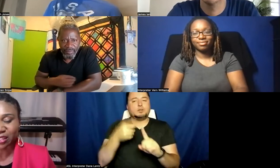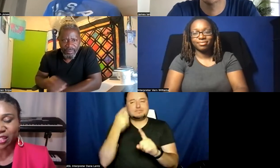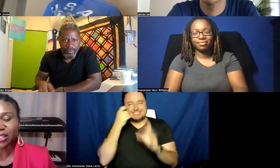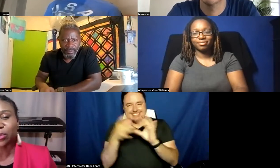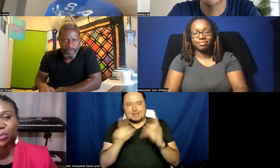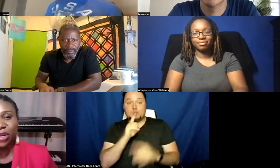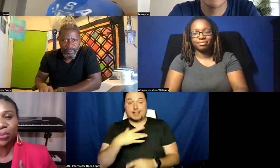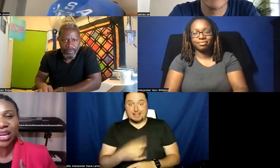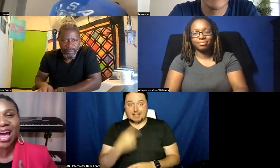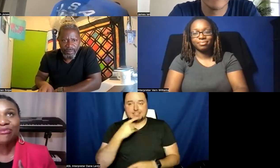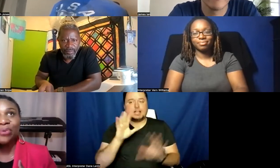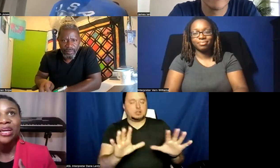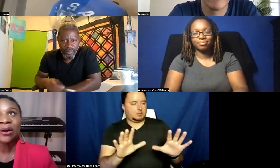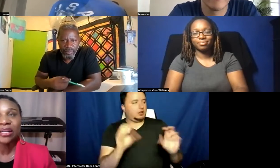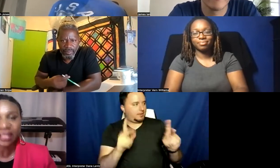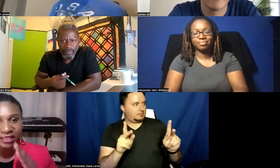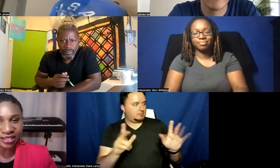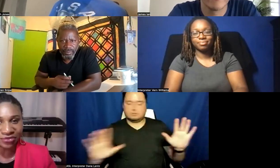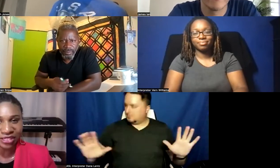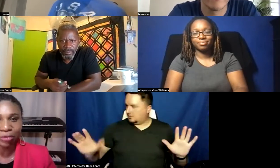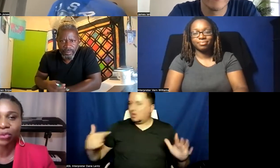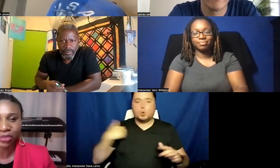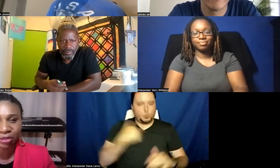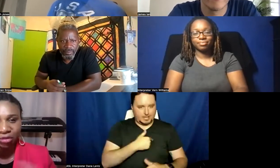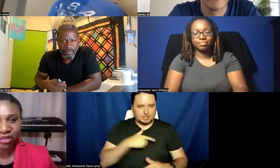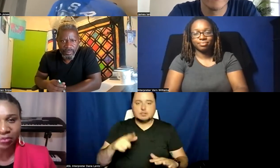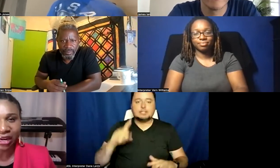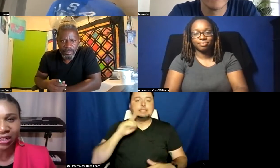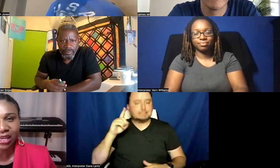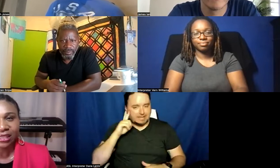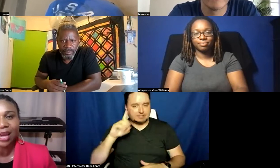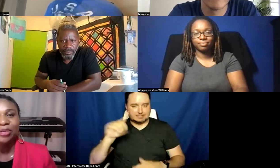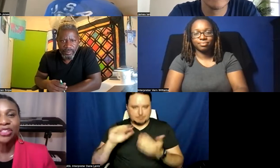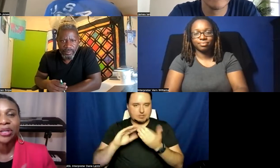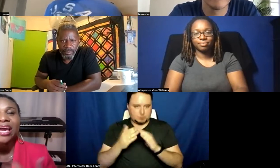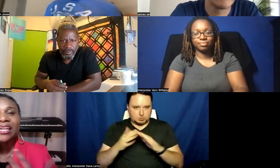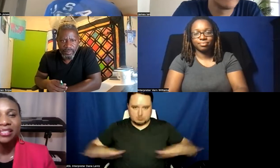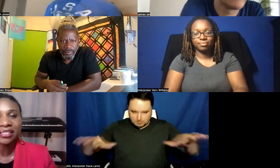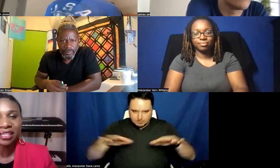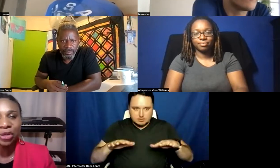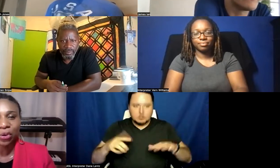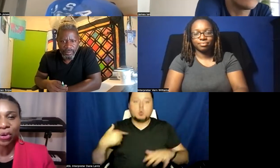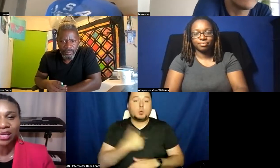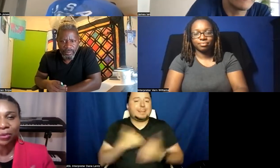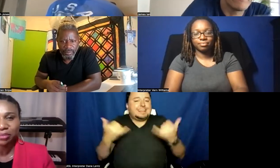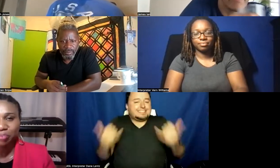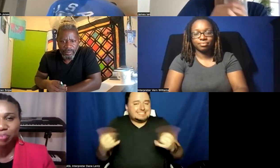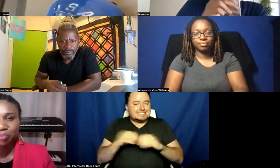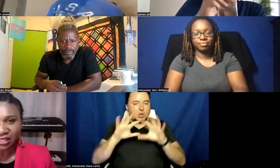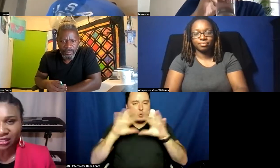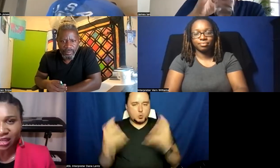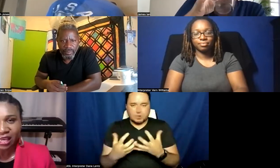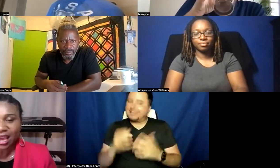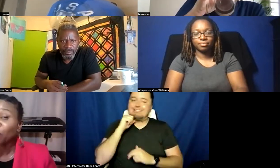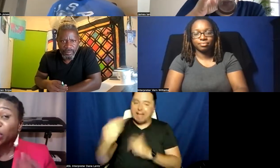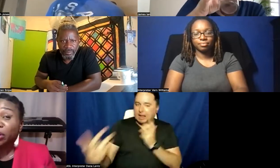liked is like, look, we are the deaf disabled community, right? That means we exist in a world that wasn't built for